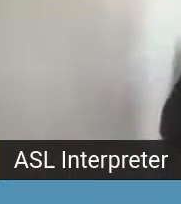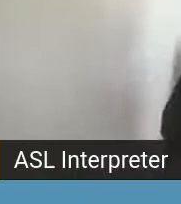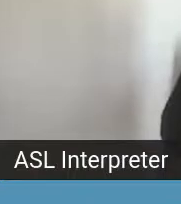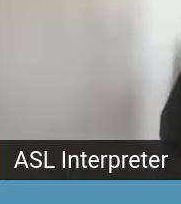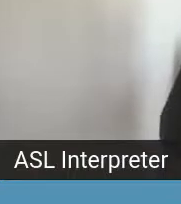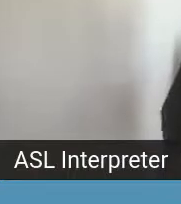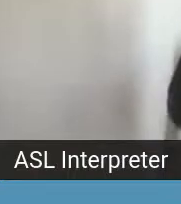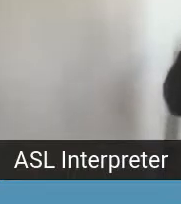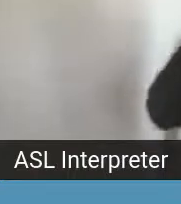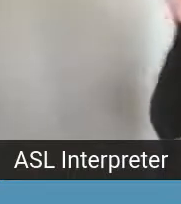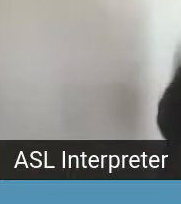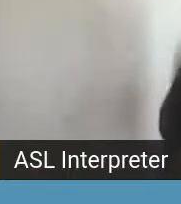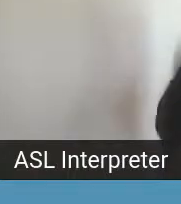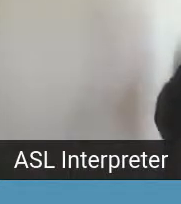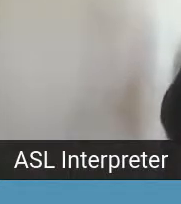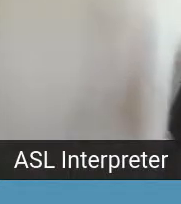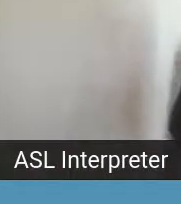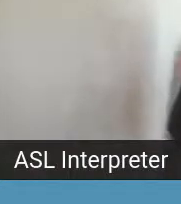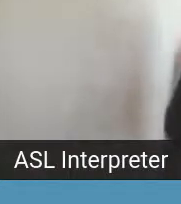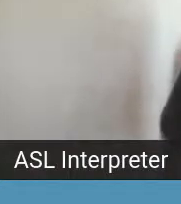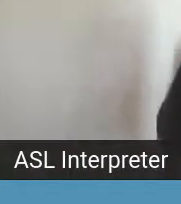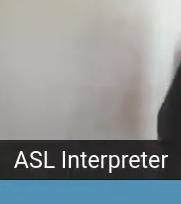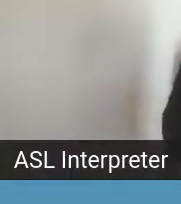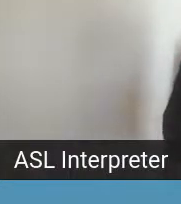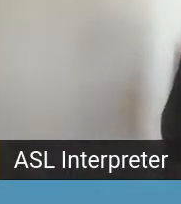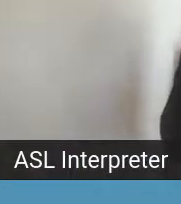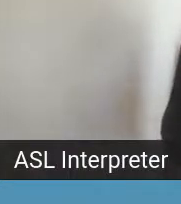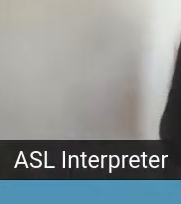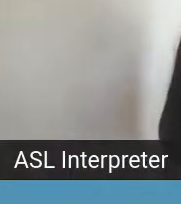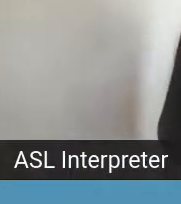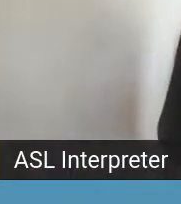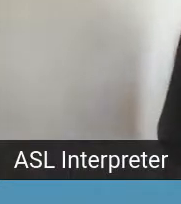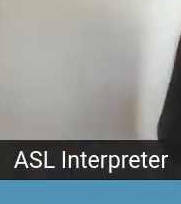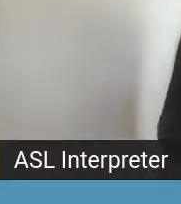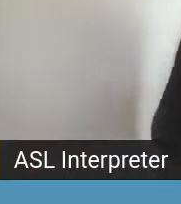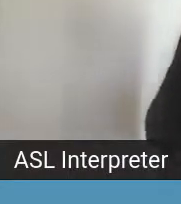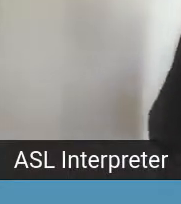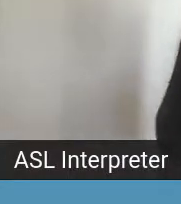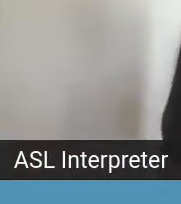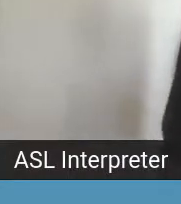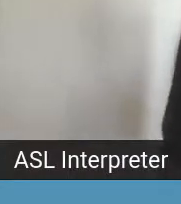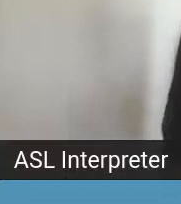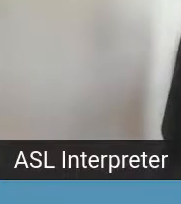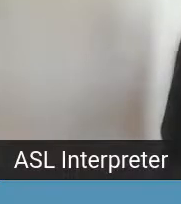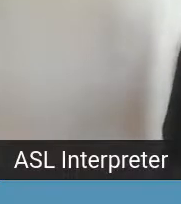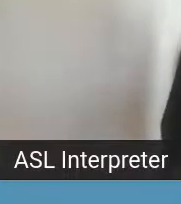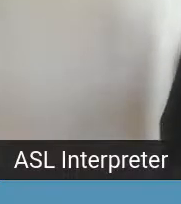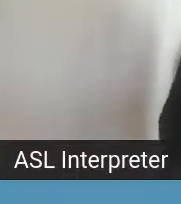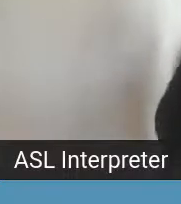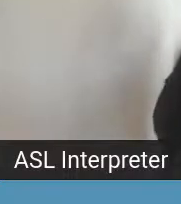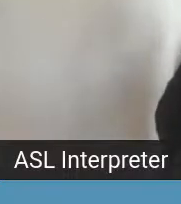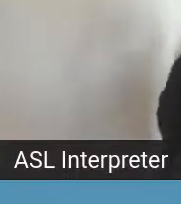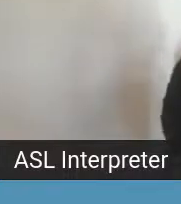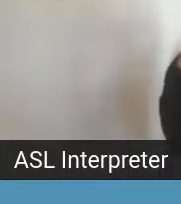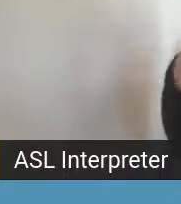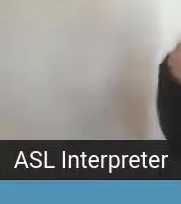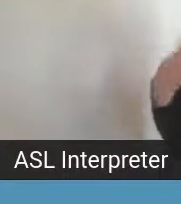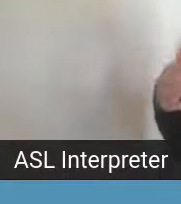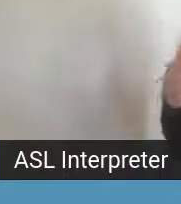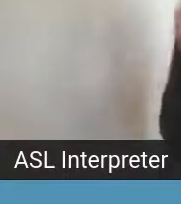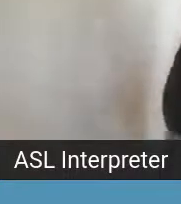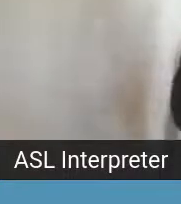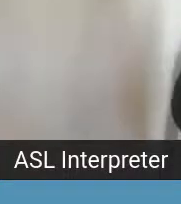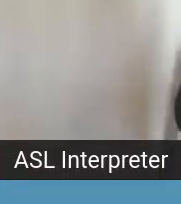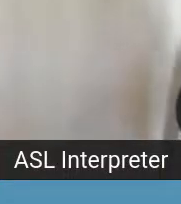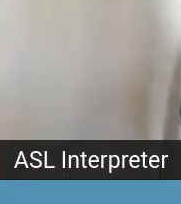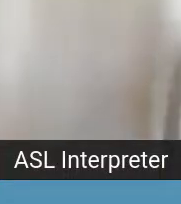that could be a tool to look into. If you're seeing a lot of people put things in the cart and then not finish, maybe something like an abandoned cart email could be